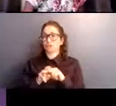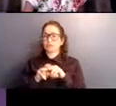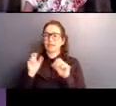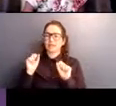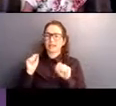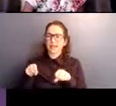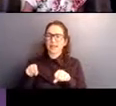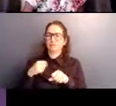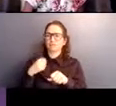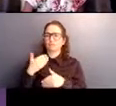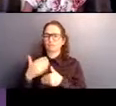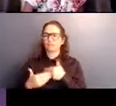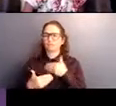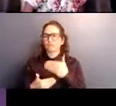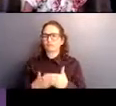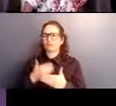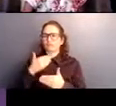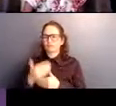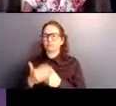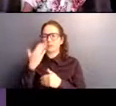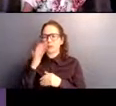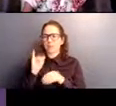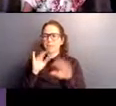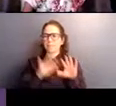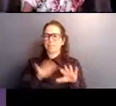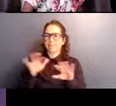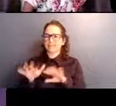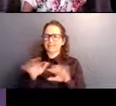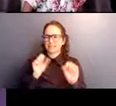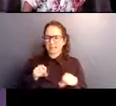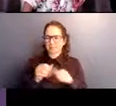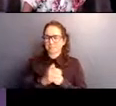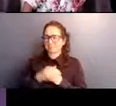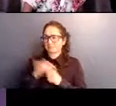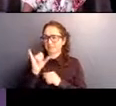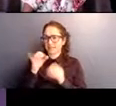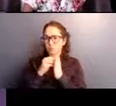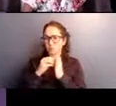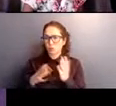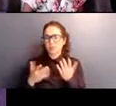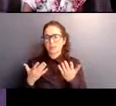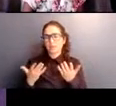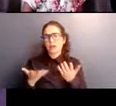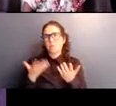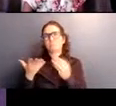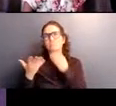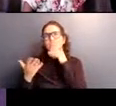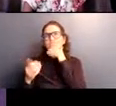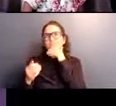at the pace of the steady beat. Like students